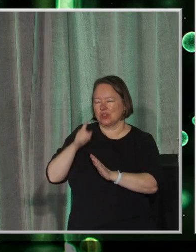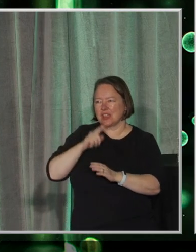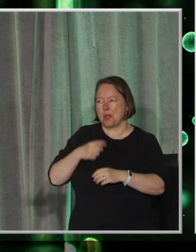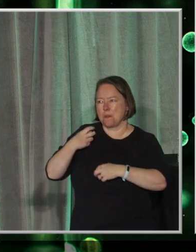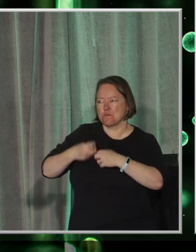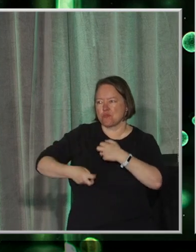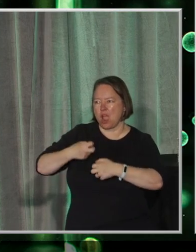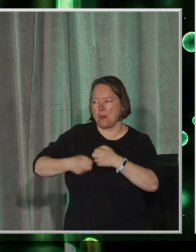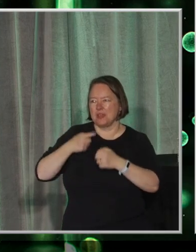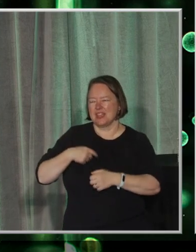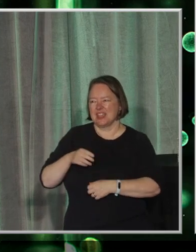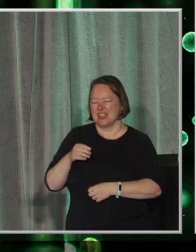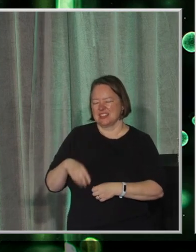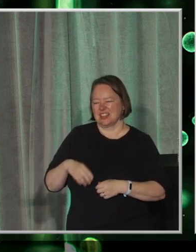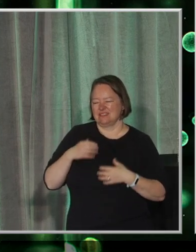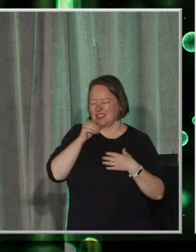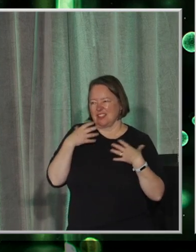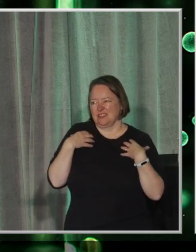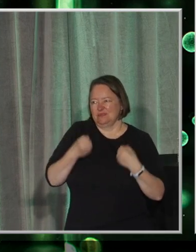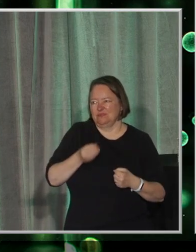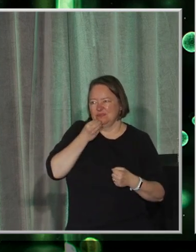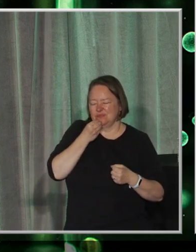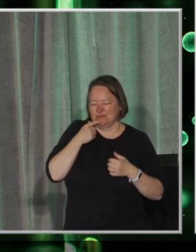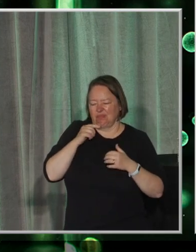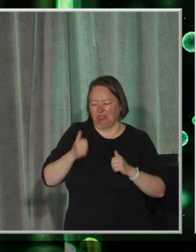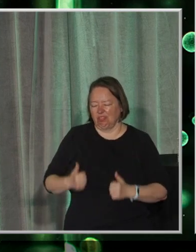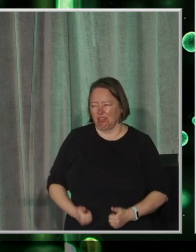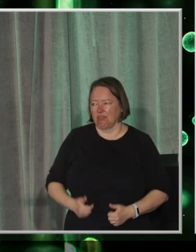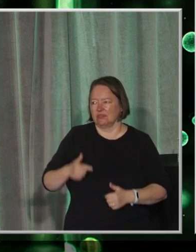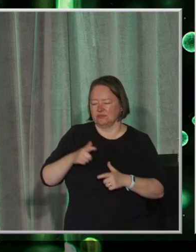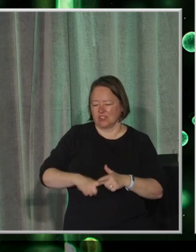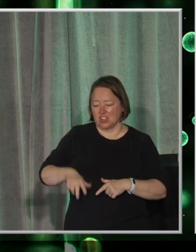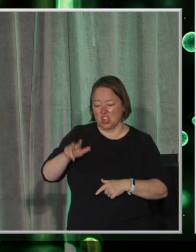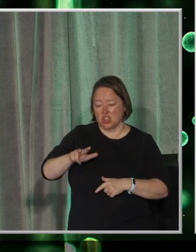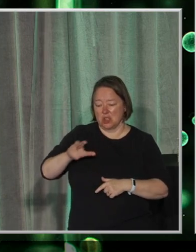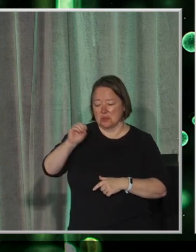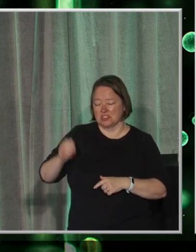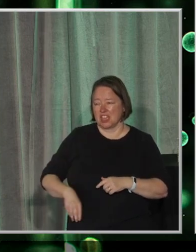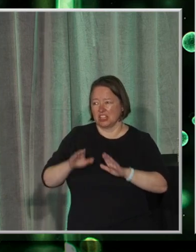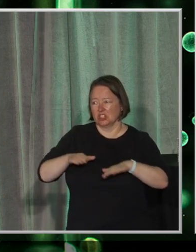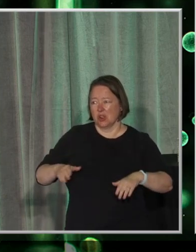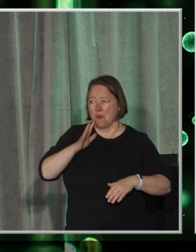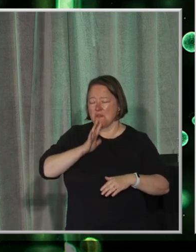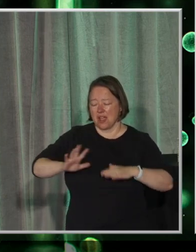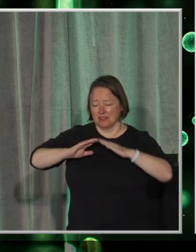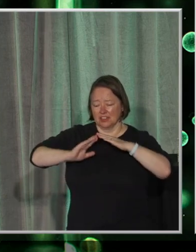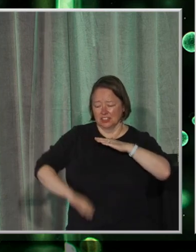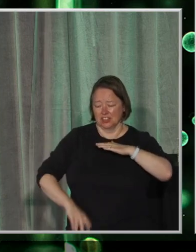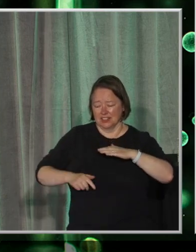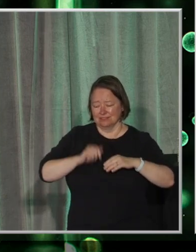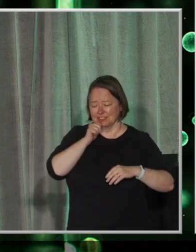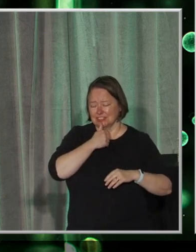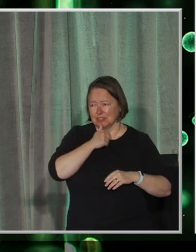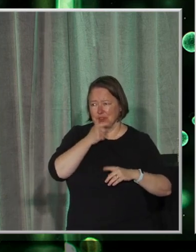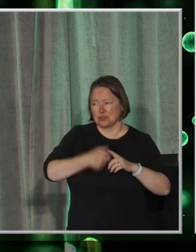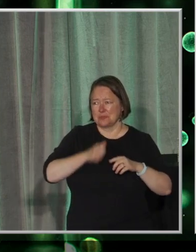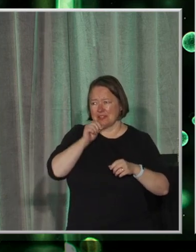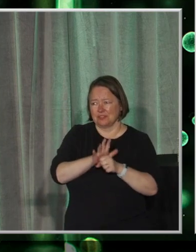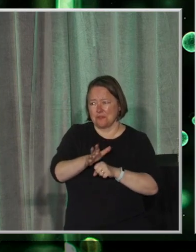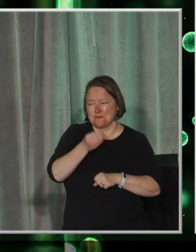the malnutrition, whereby in Tanzania, over 33% children under 5 years suffer from chronic malnutrition.